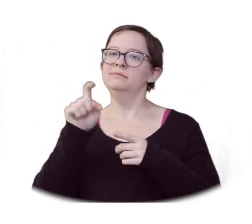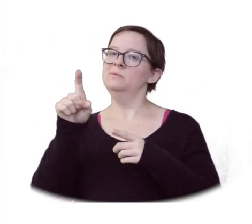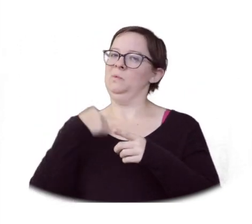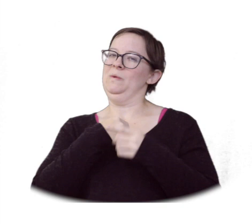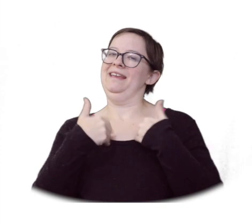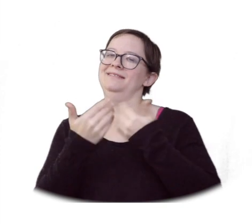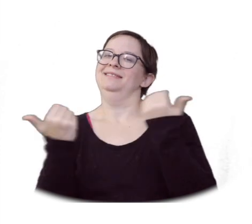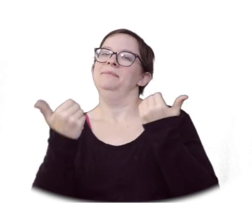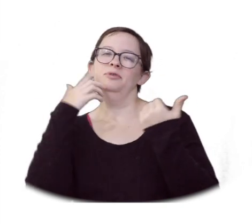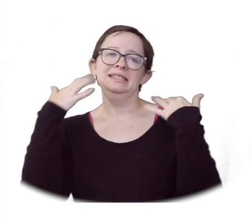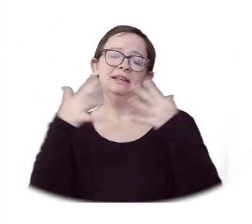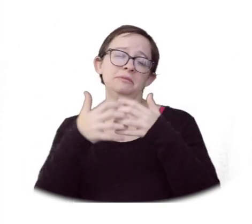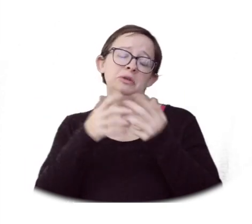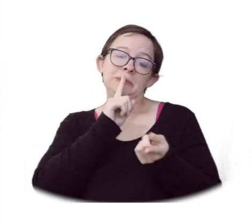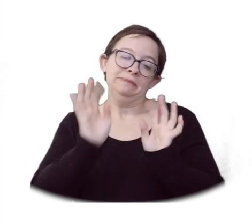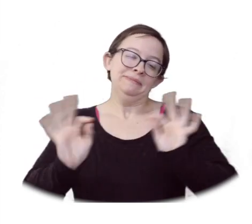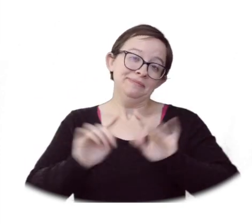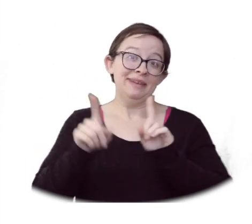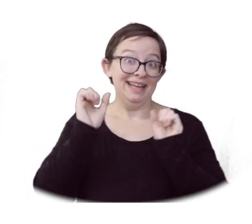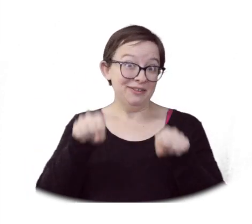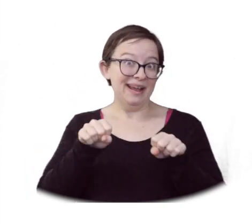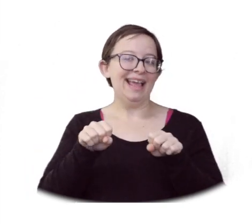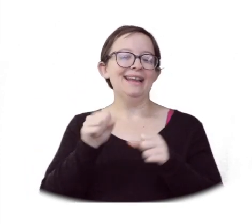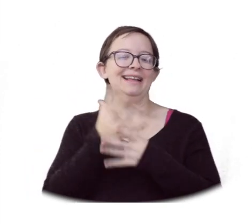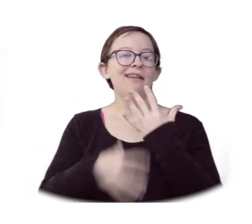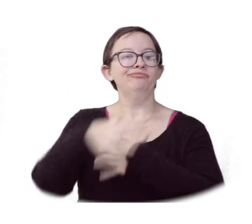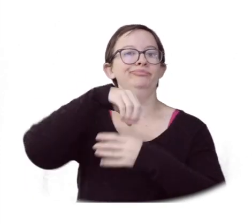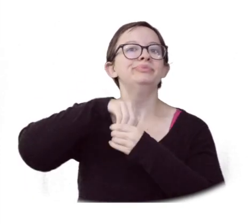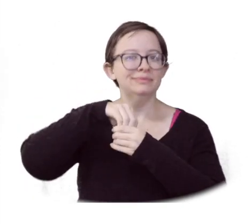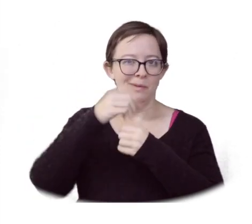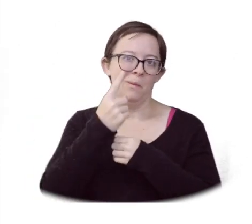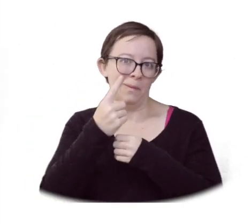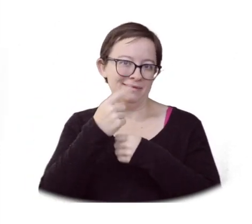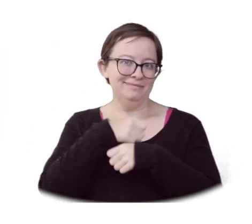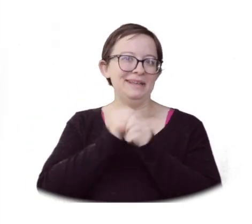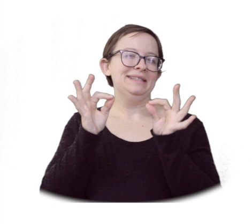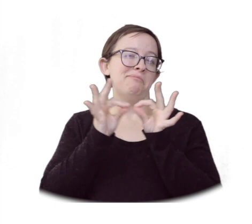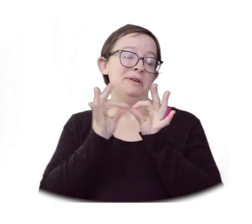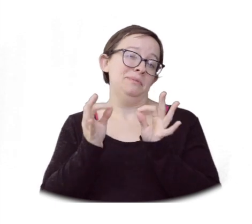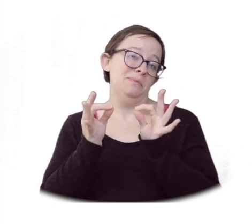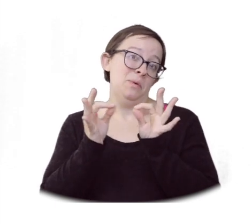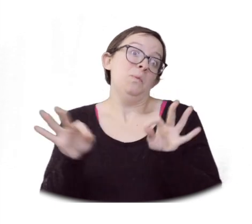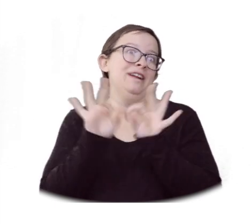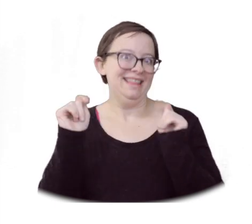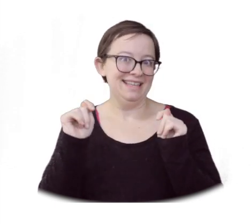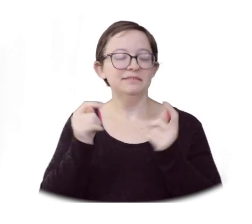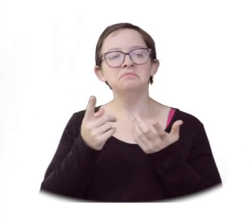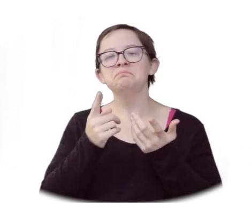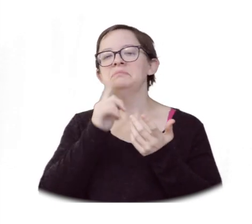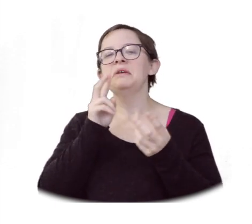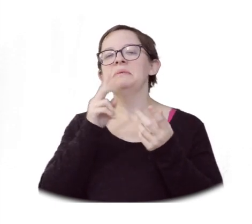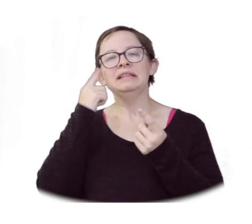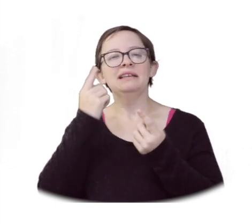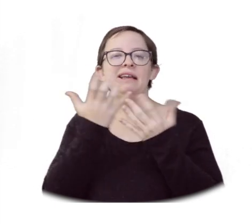built in. We have to have a separate sound machine, which isn't a big deal, but if you can get kind of an all-in-one, that kind of makes the price a little bit more worth it.